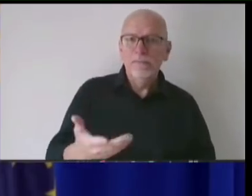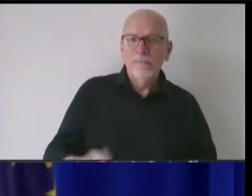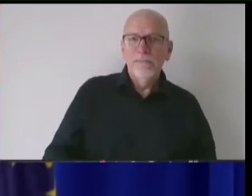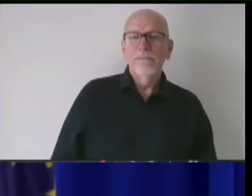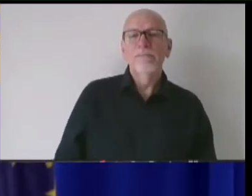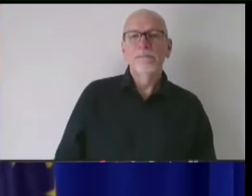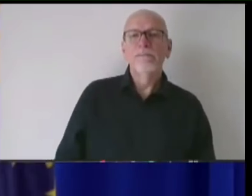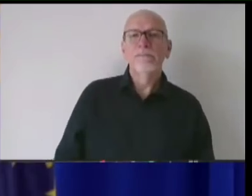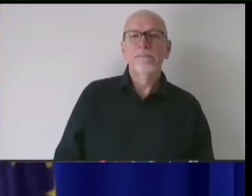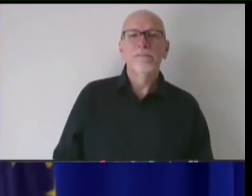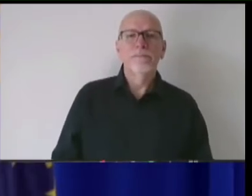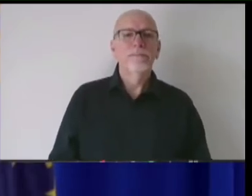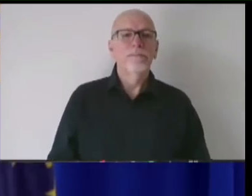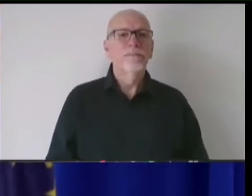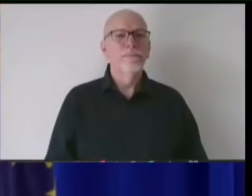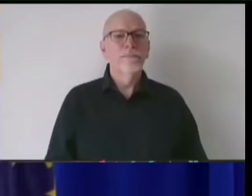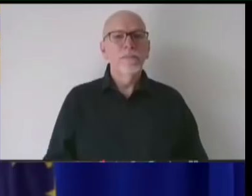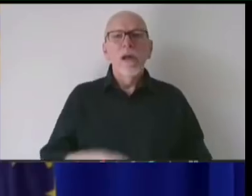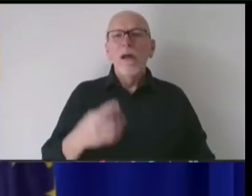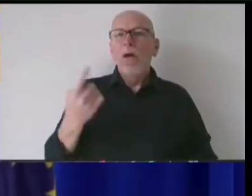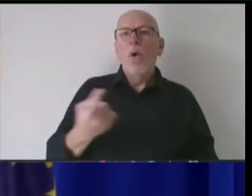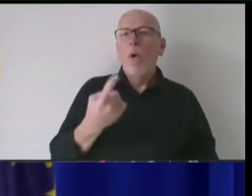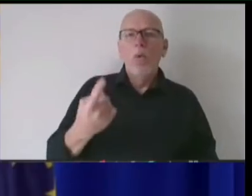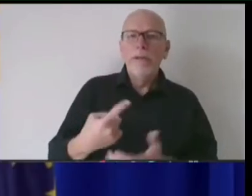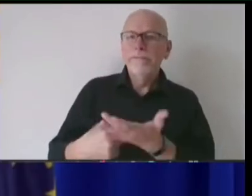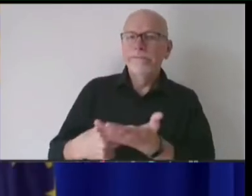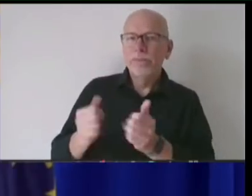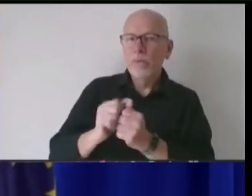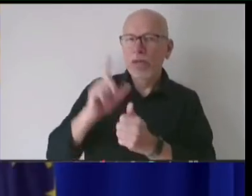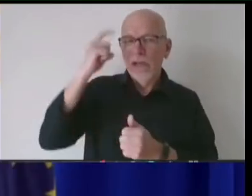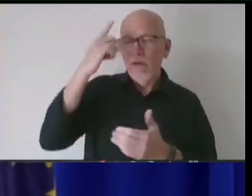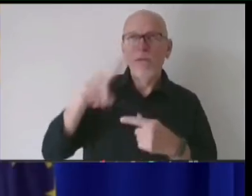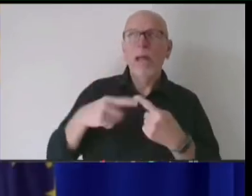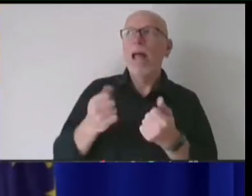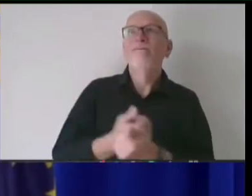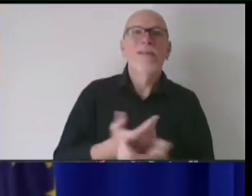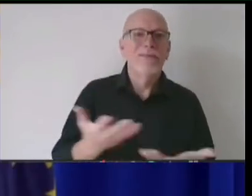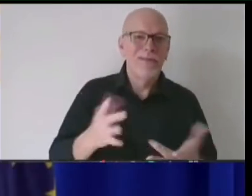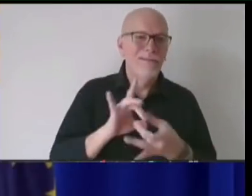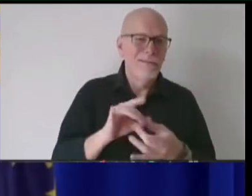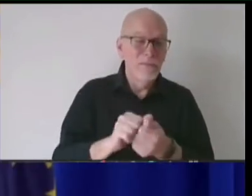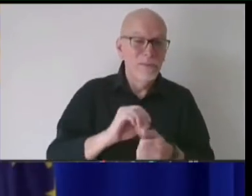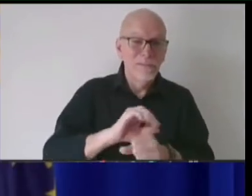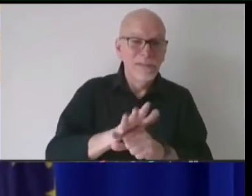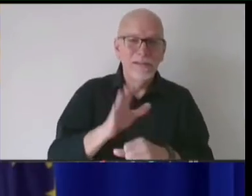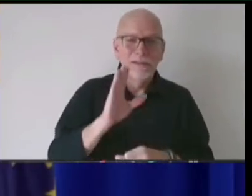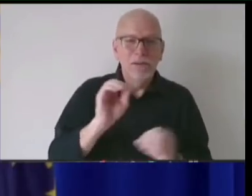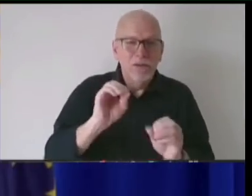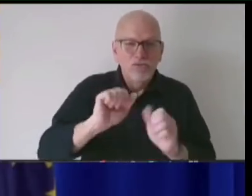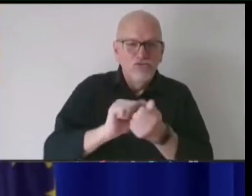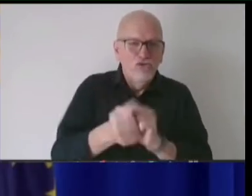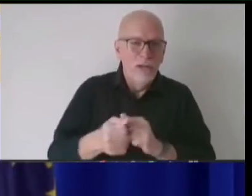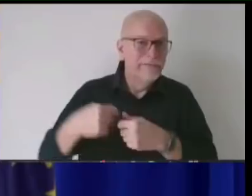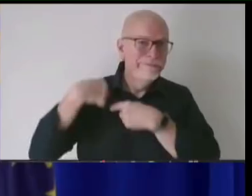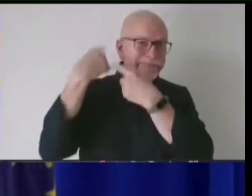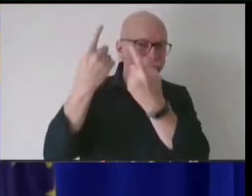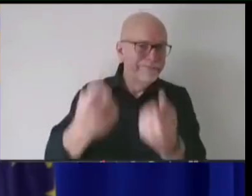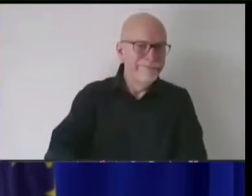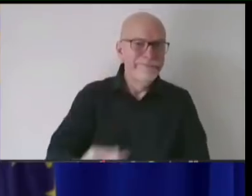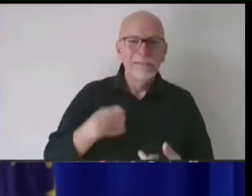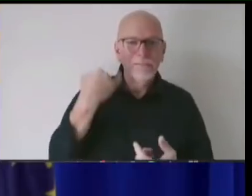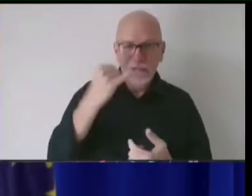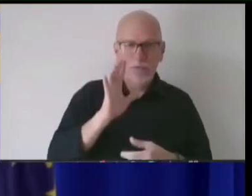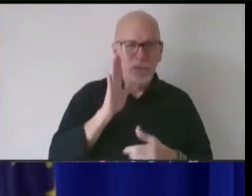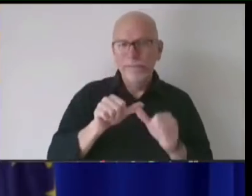there's always a conversation with the governor ongoing about everything with regards to this pandemic. That hasn't changed from day one, and I'm sure it won't change